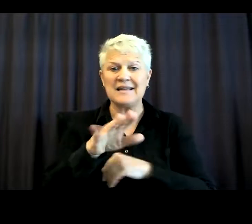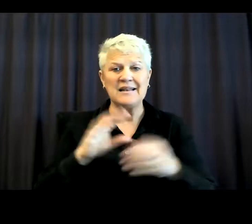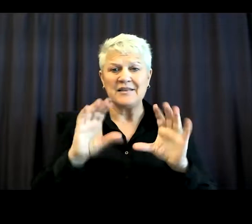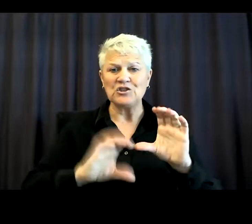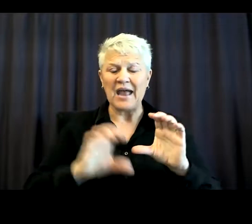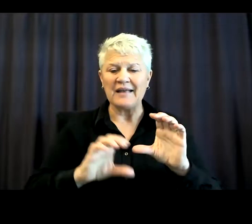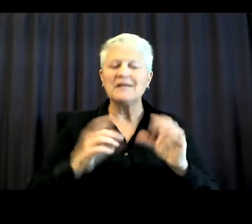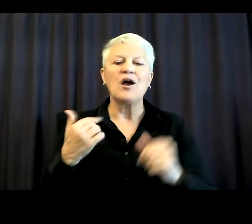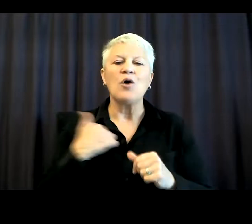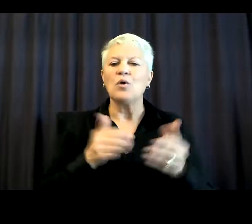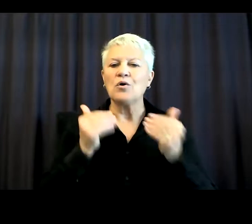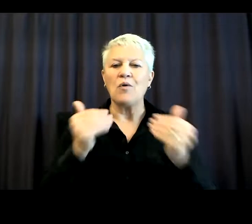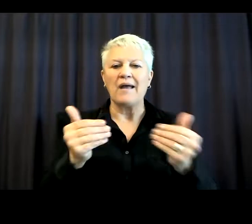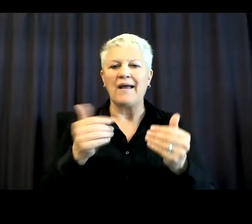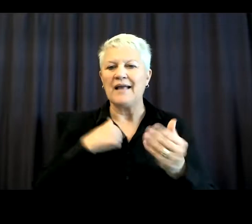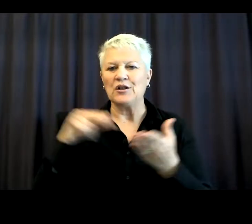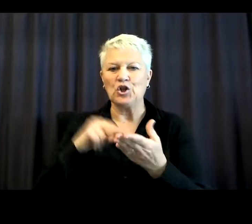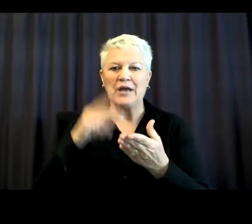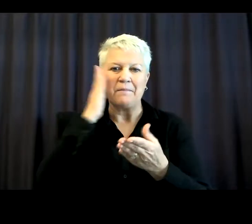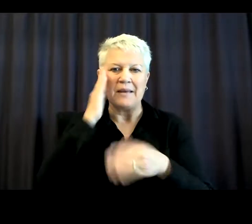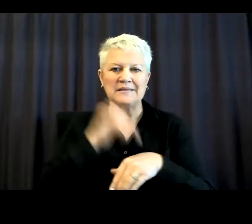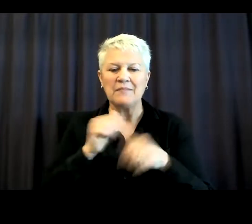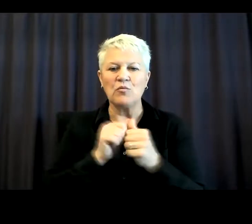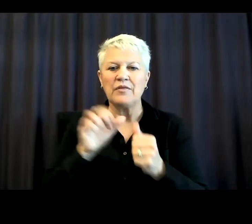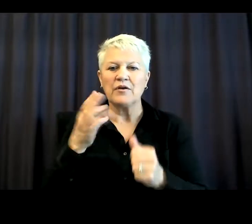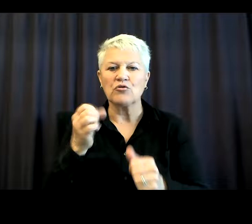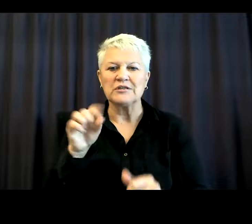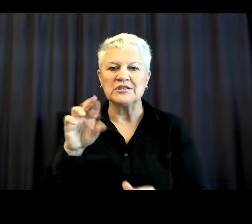ahead and look at bedtime with Christopher.